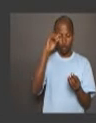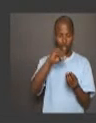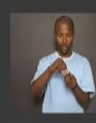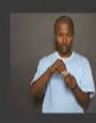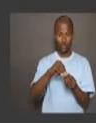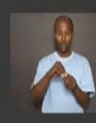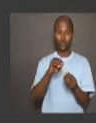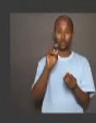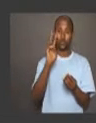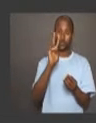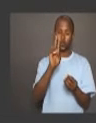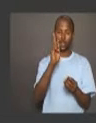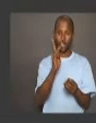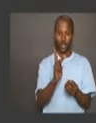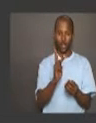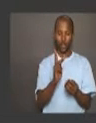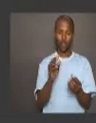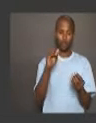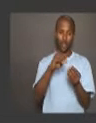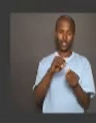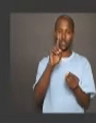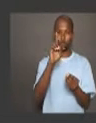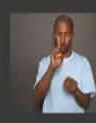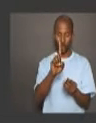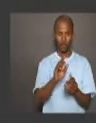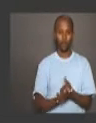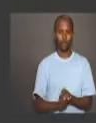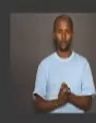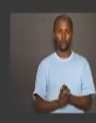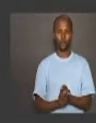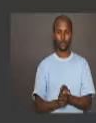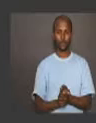plus 2k plus 1.